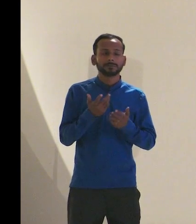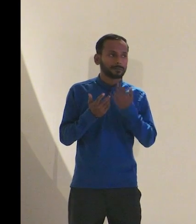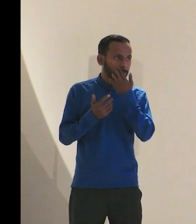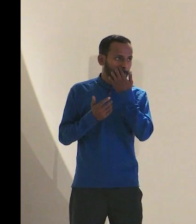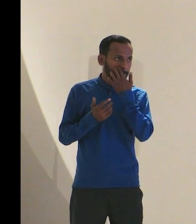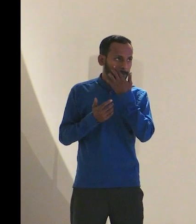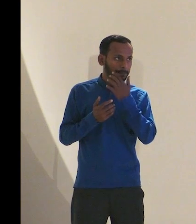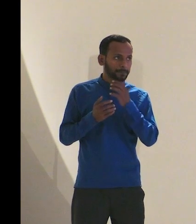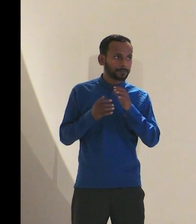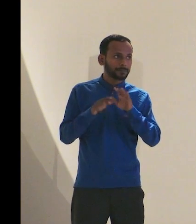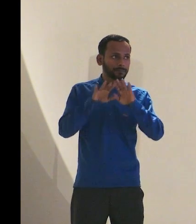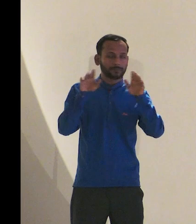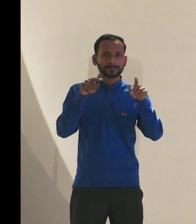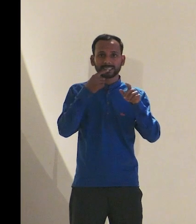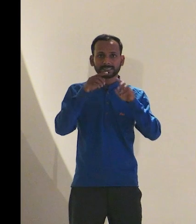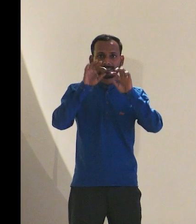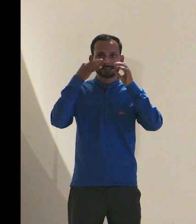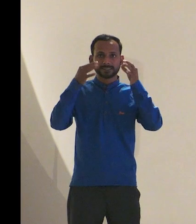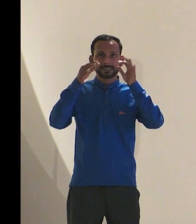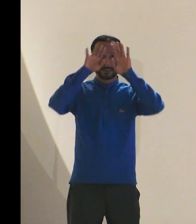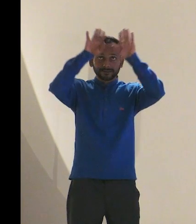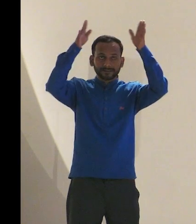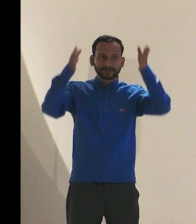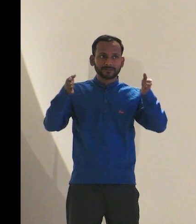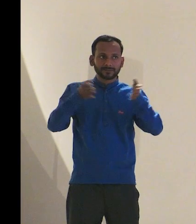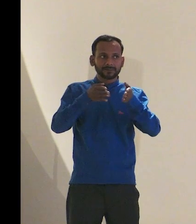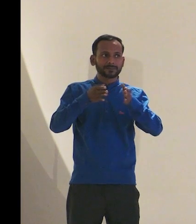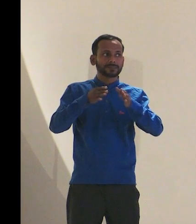cover them in glass boxes, reflective glass boxes, so the